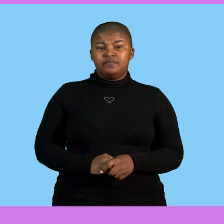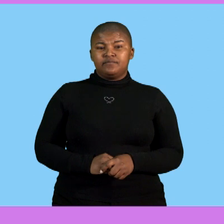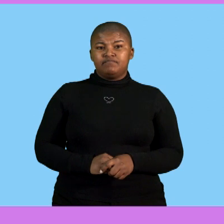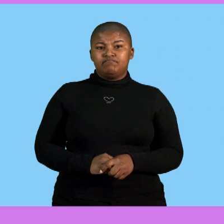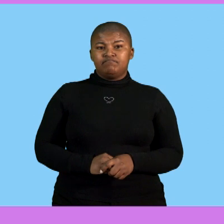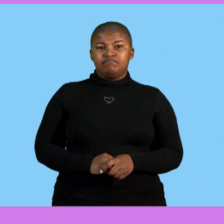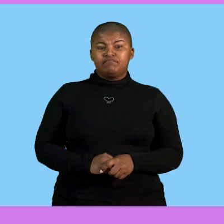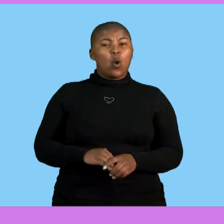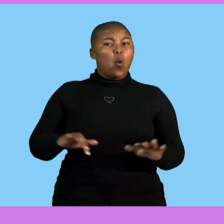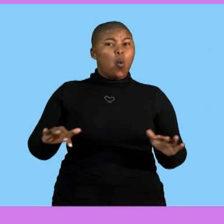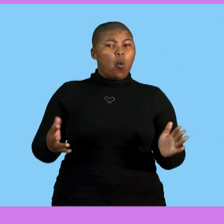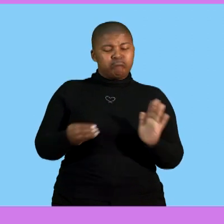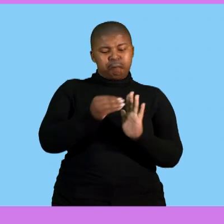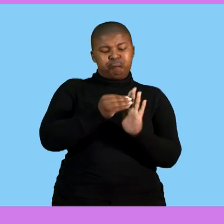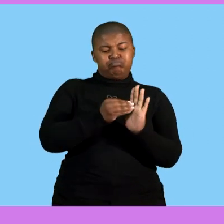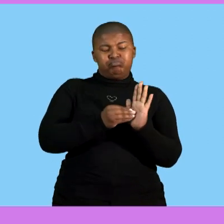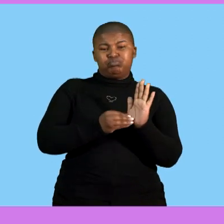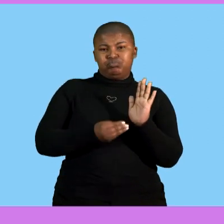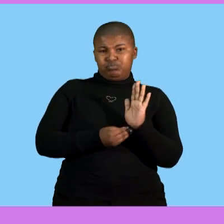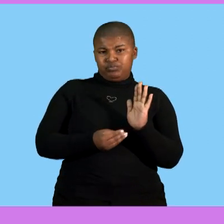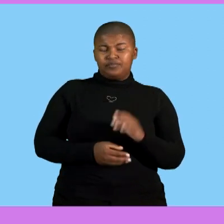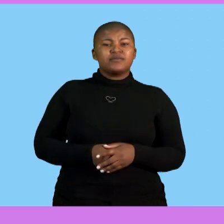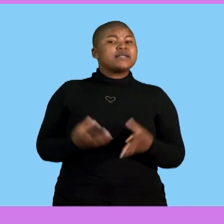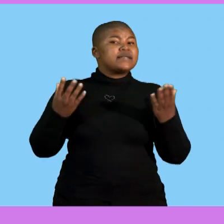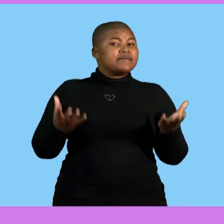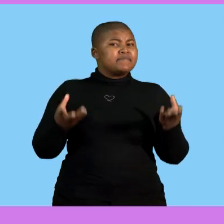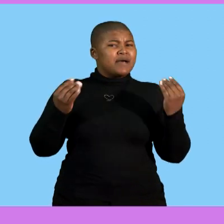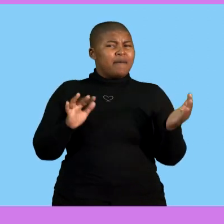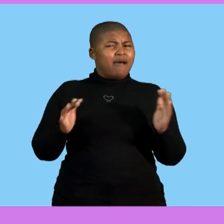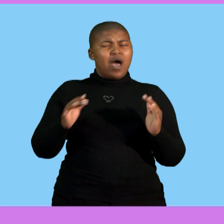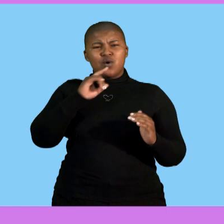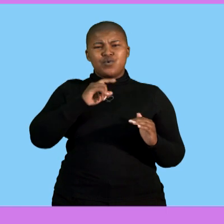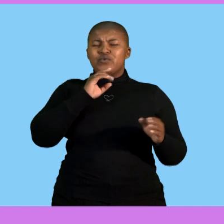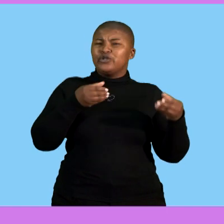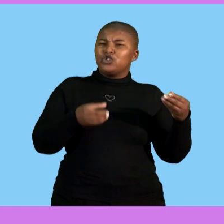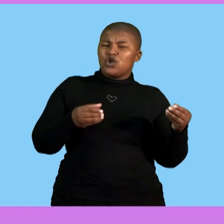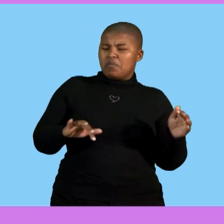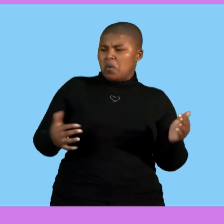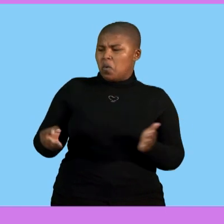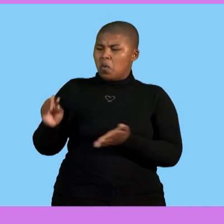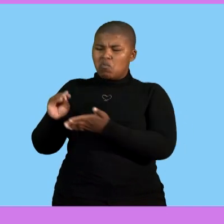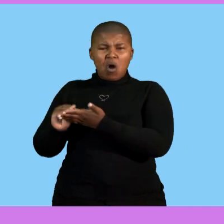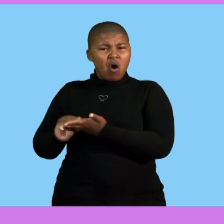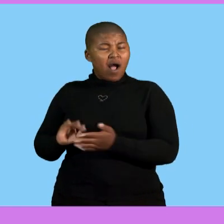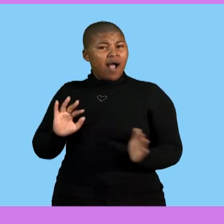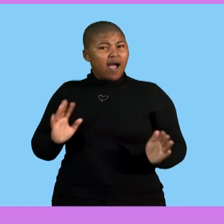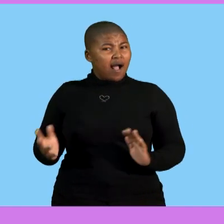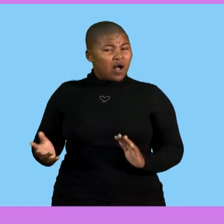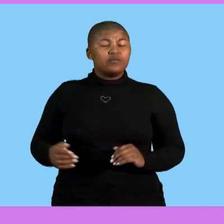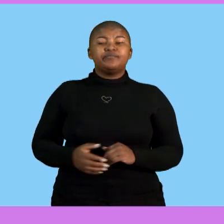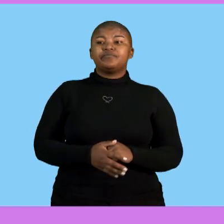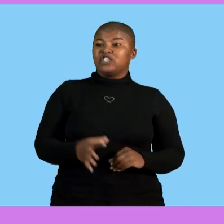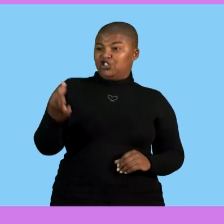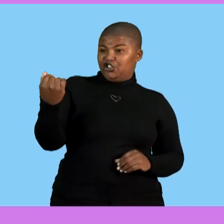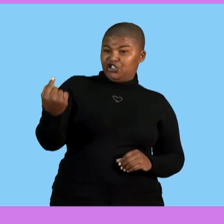or records. Now, how are we going to use these instruments? Now, for each and